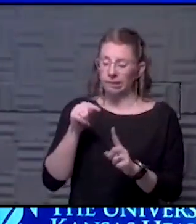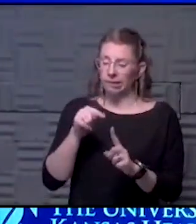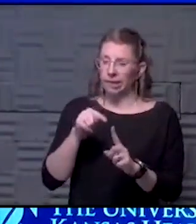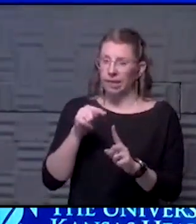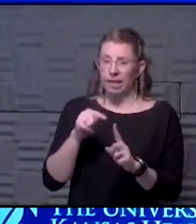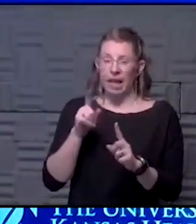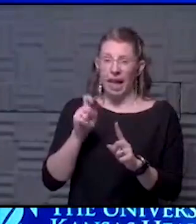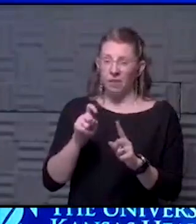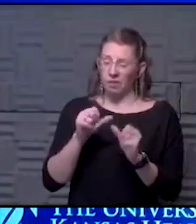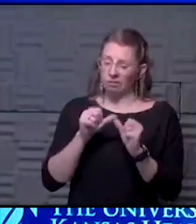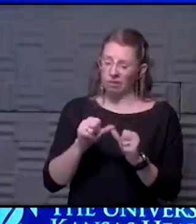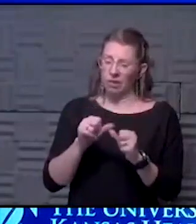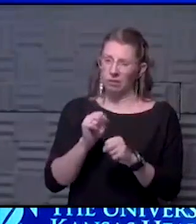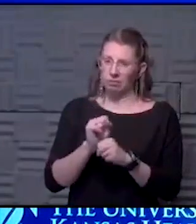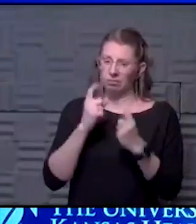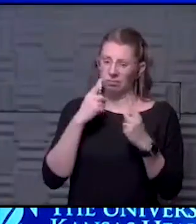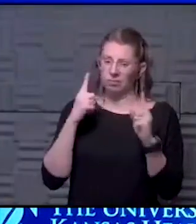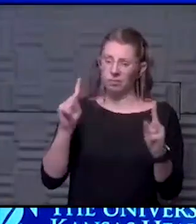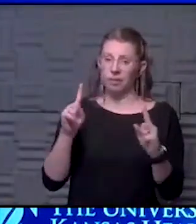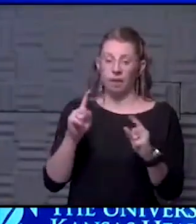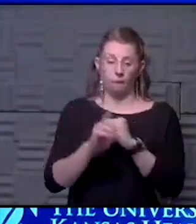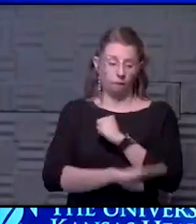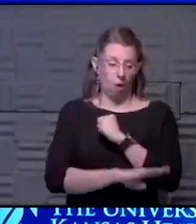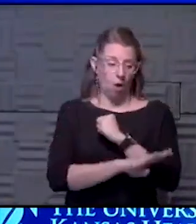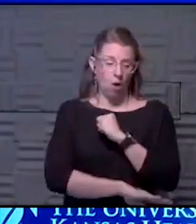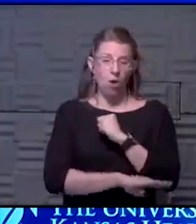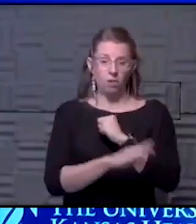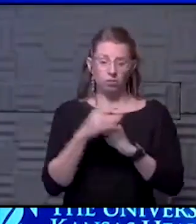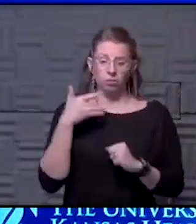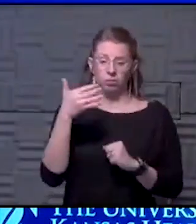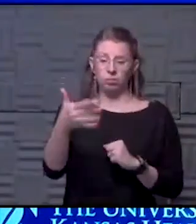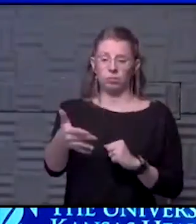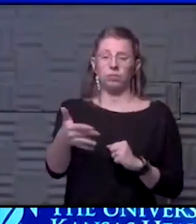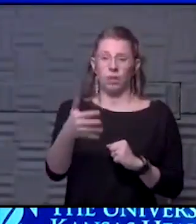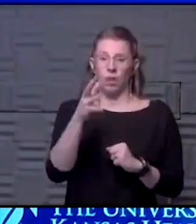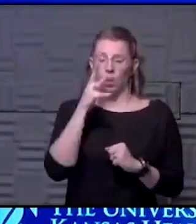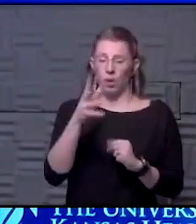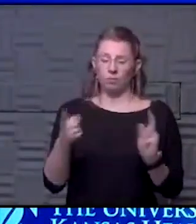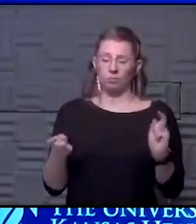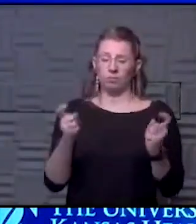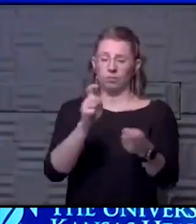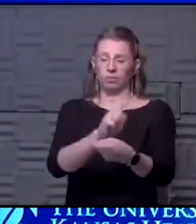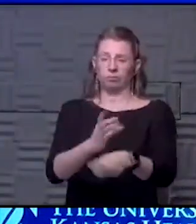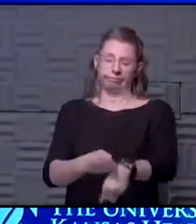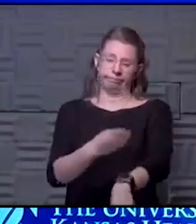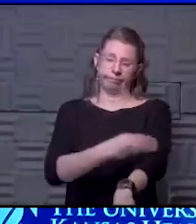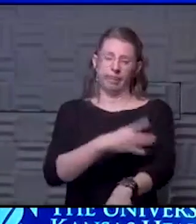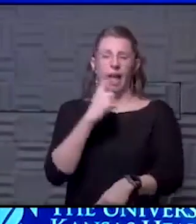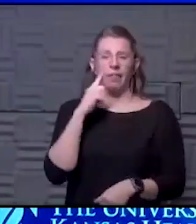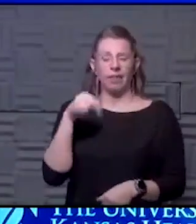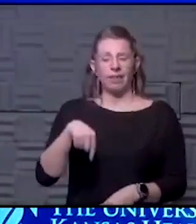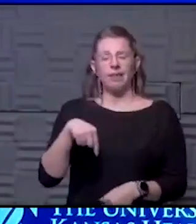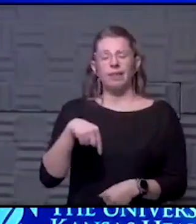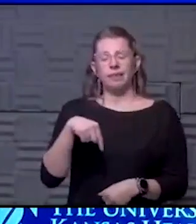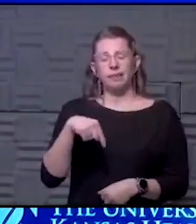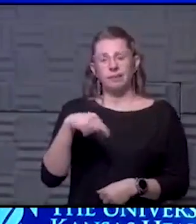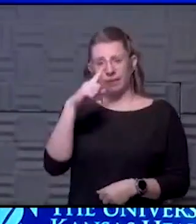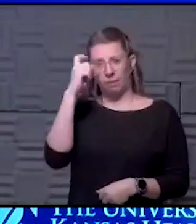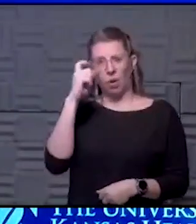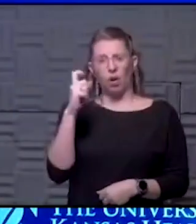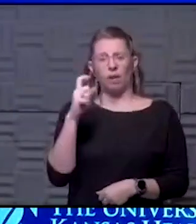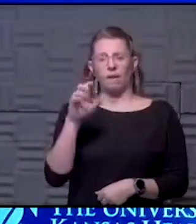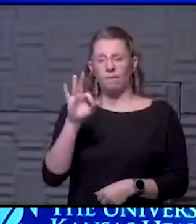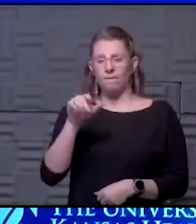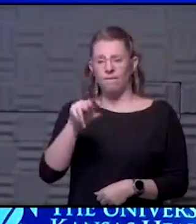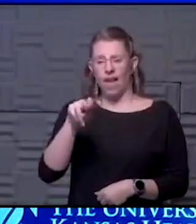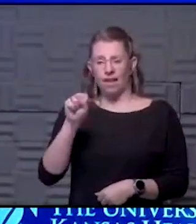they do, I think come fall, things ought to feel a lot better than they do today. I think they're going to feel better this summer. I think we're going to have fans back at the Royal Stadium. I'll